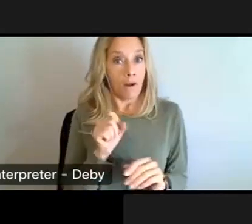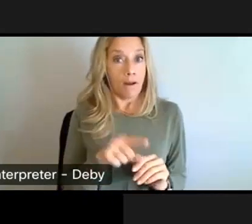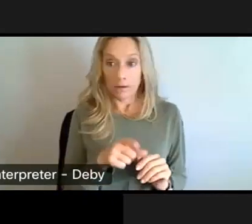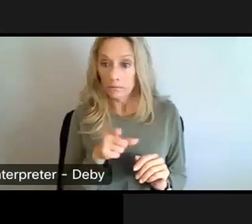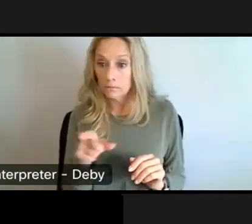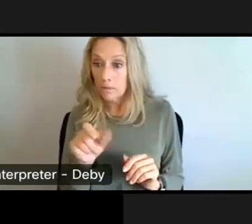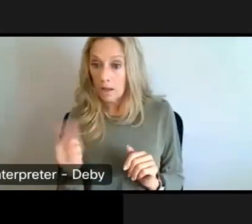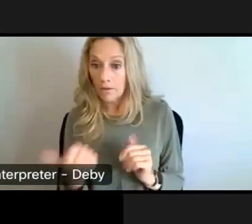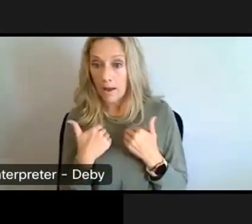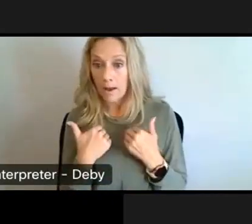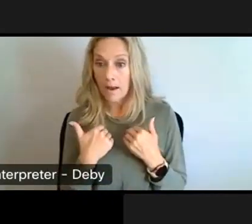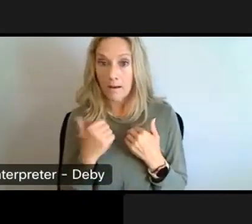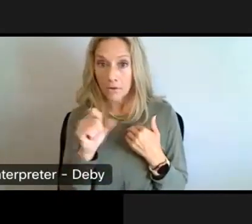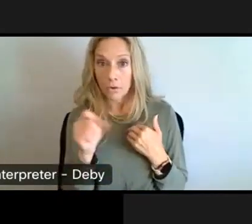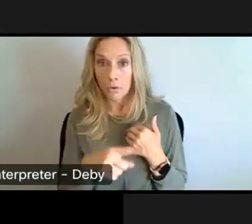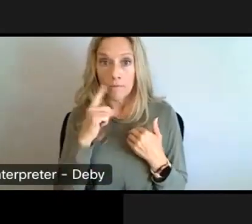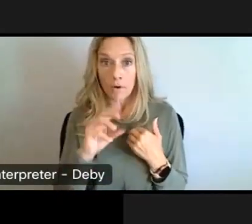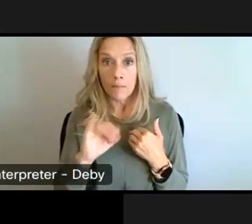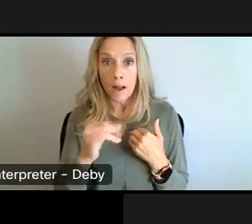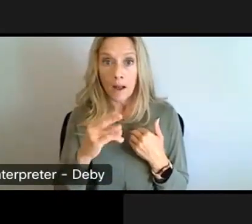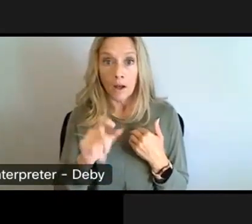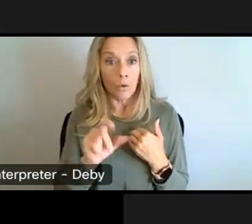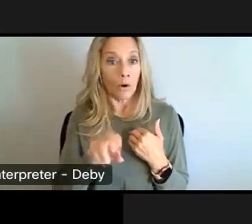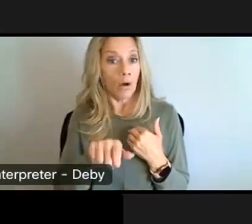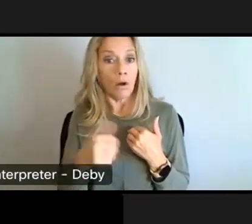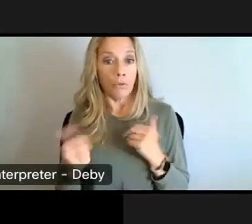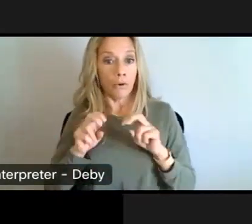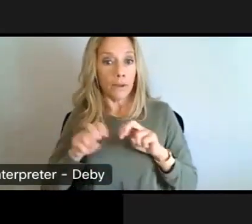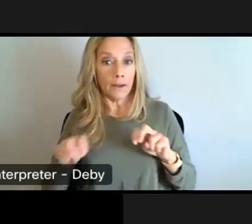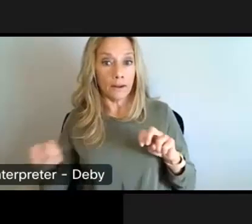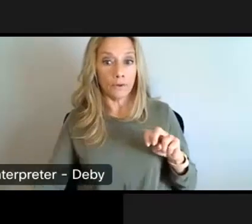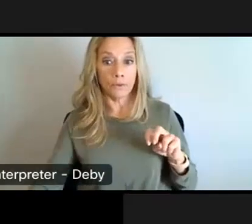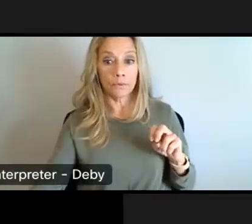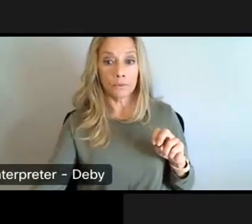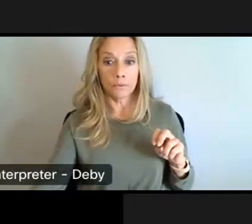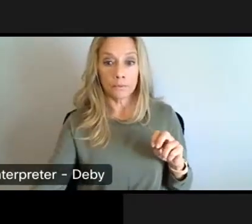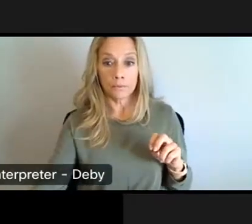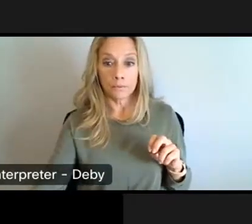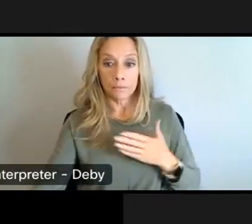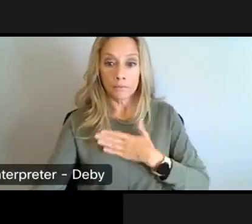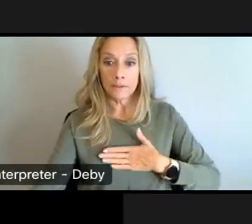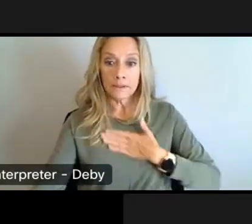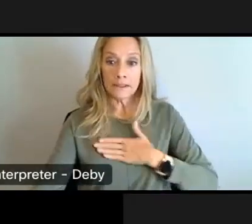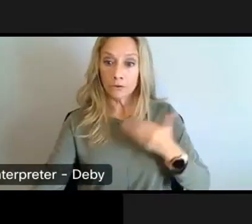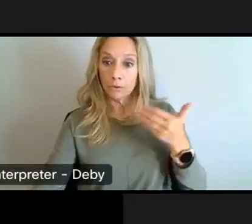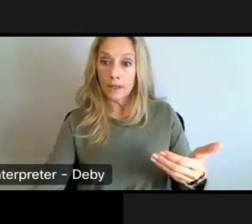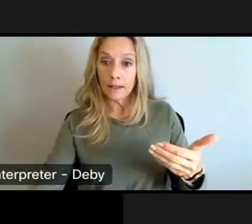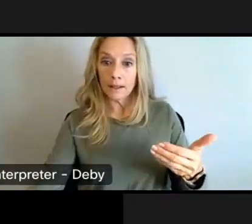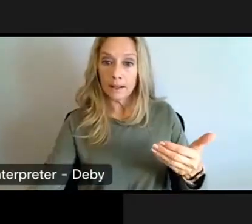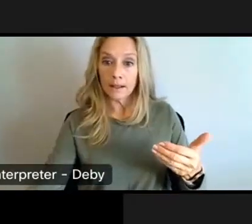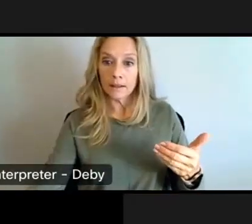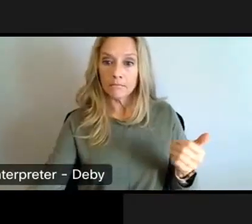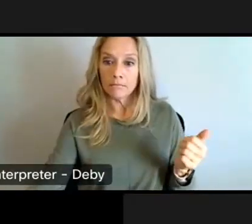has a question on their mind for Michael or any of the panelists that are here today, please just go ahead and put that in the chat now.